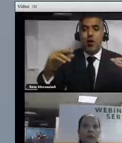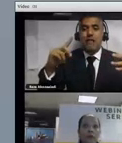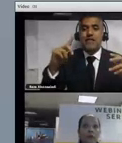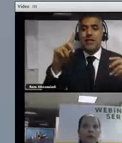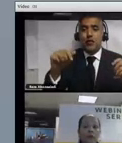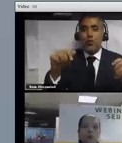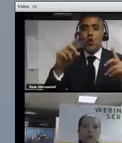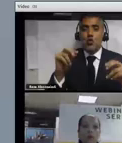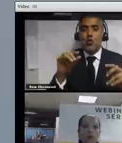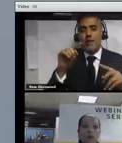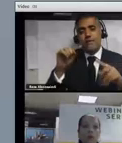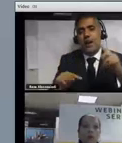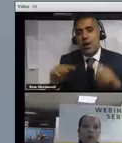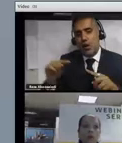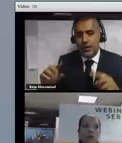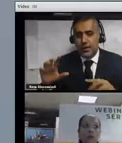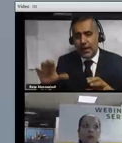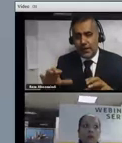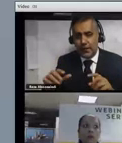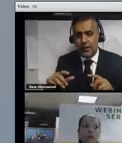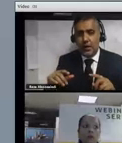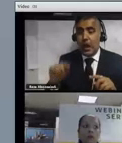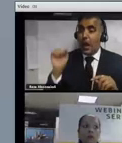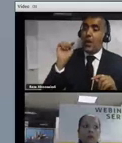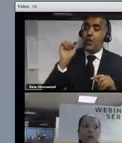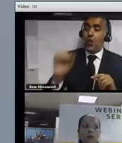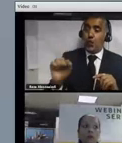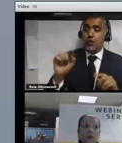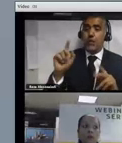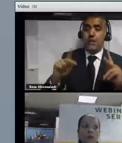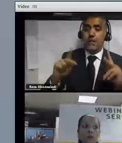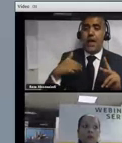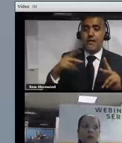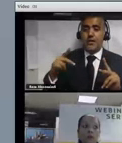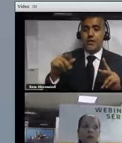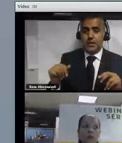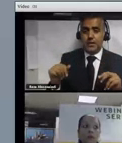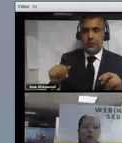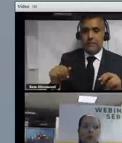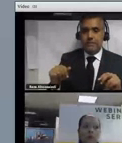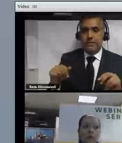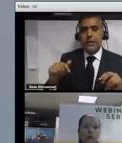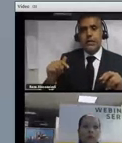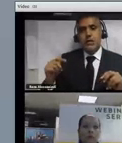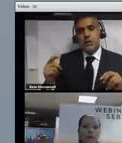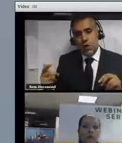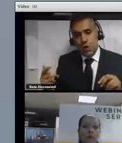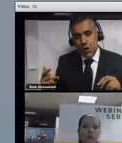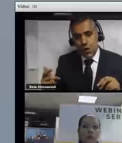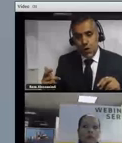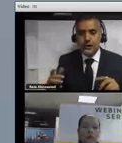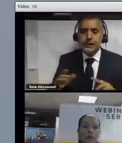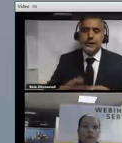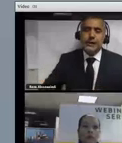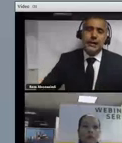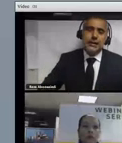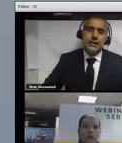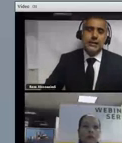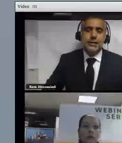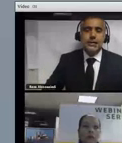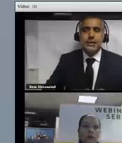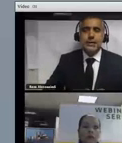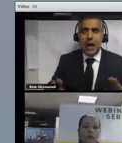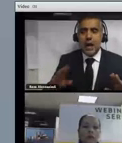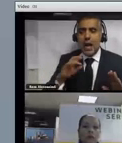various activities. And we'll say those are the people who have a disability. So it's not